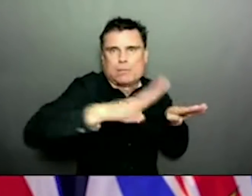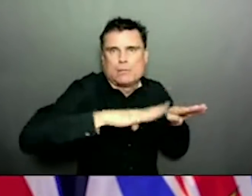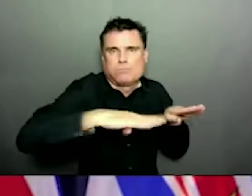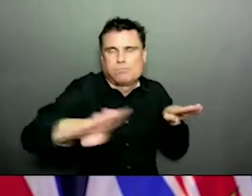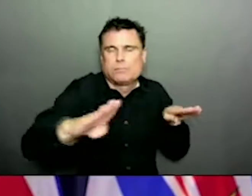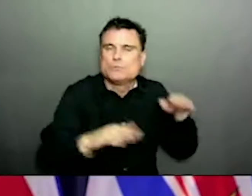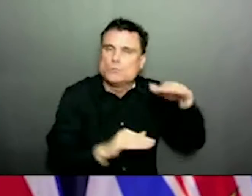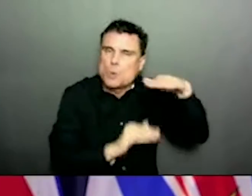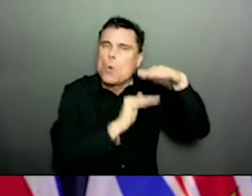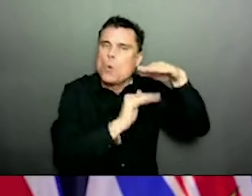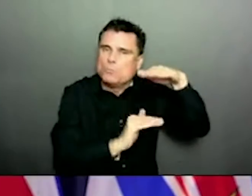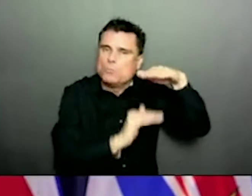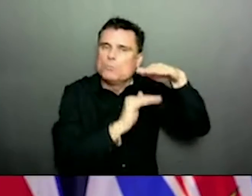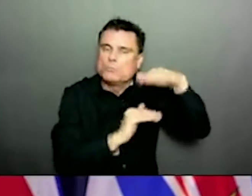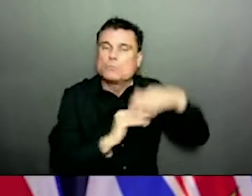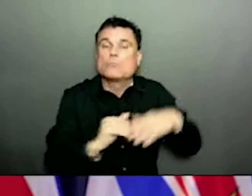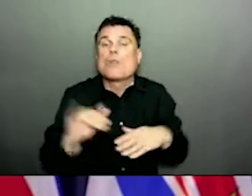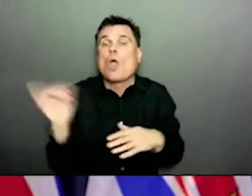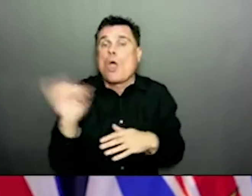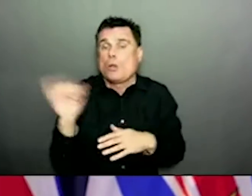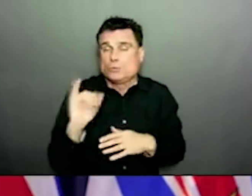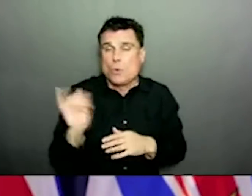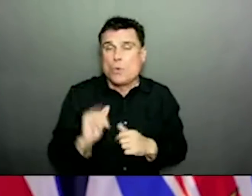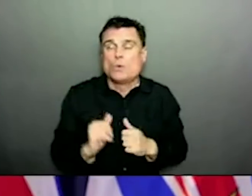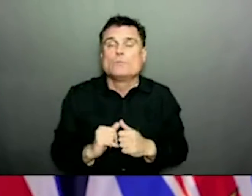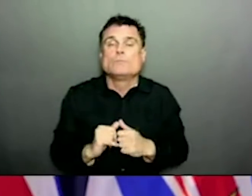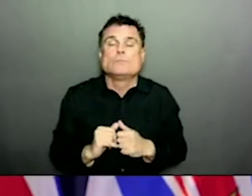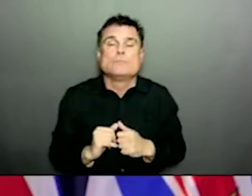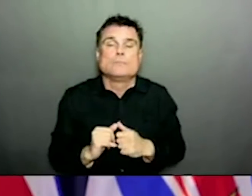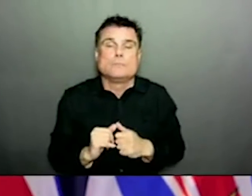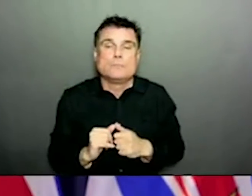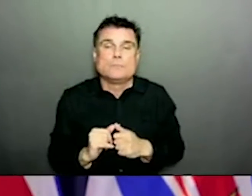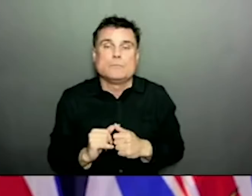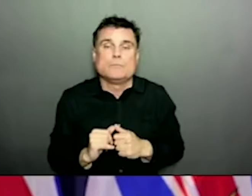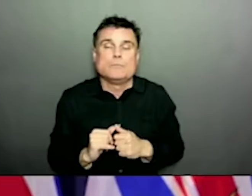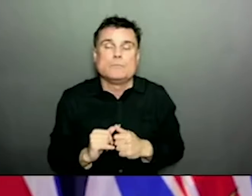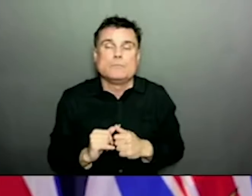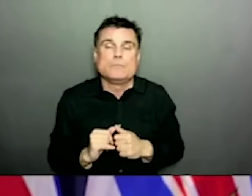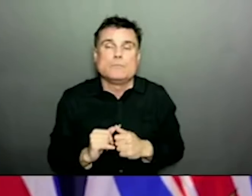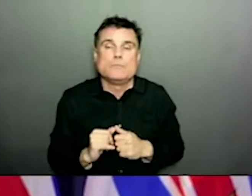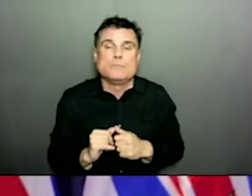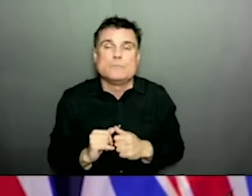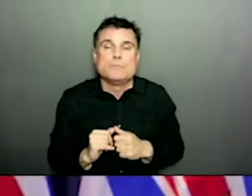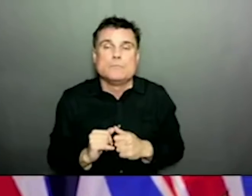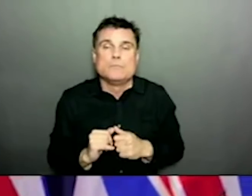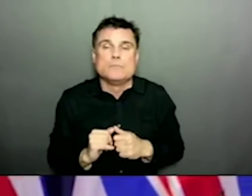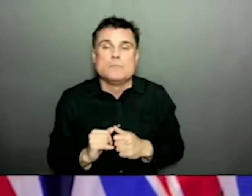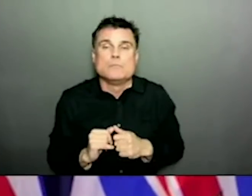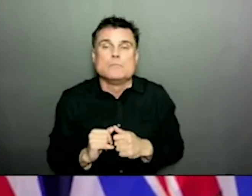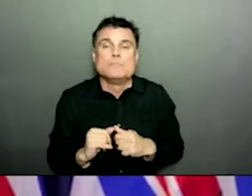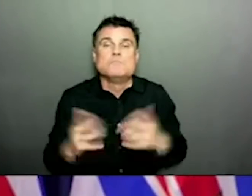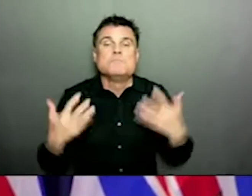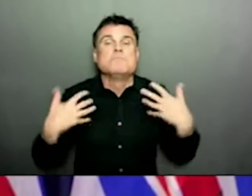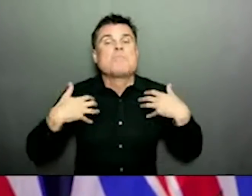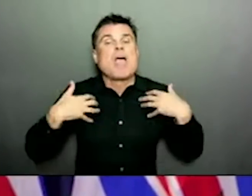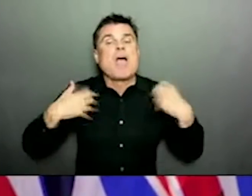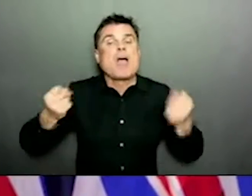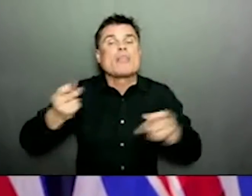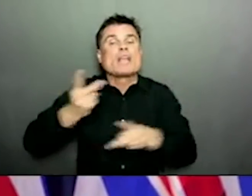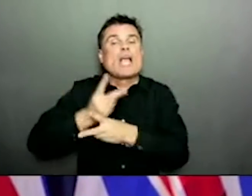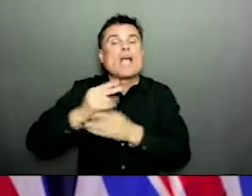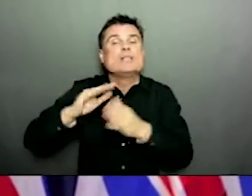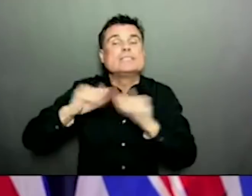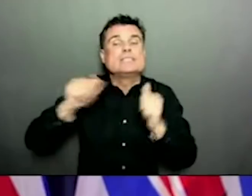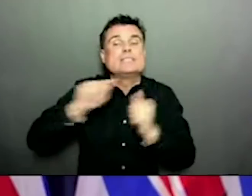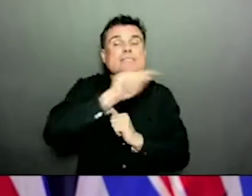capacity, if we need to, and as we showed in March, to lessen other activity in the healthcare system. For example, last week we did,